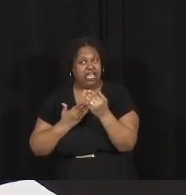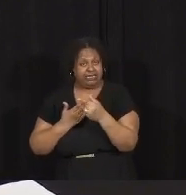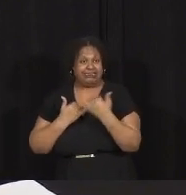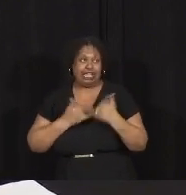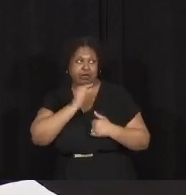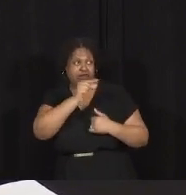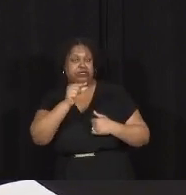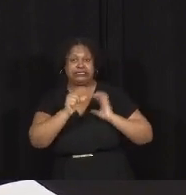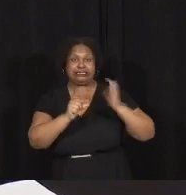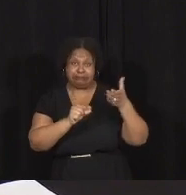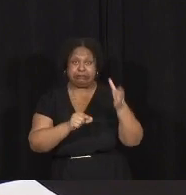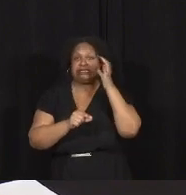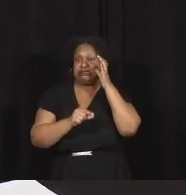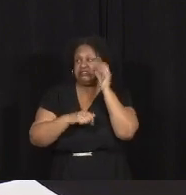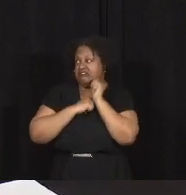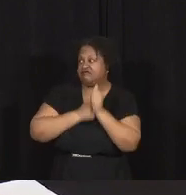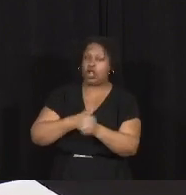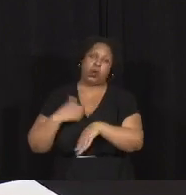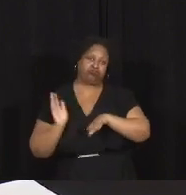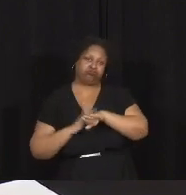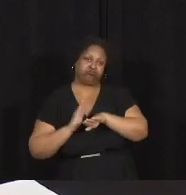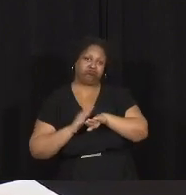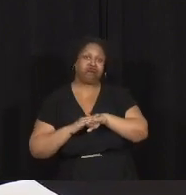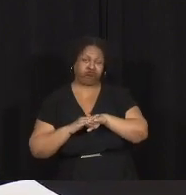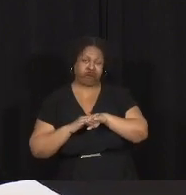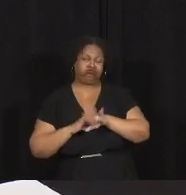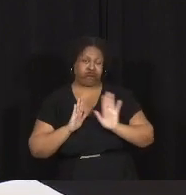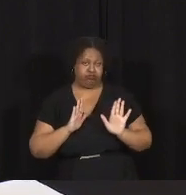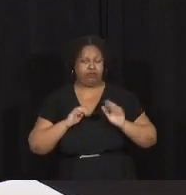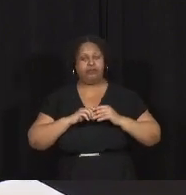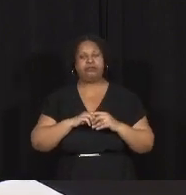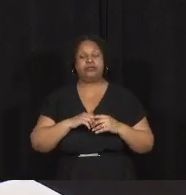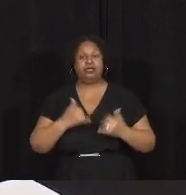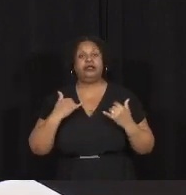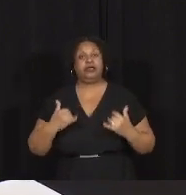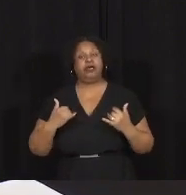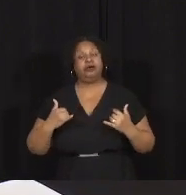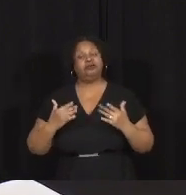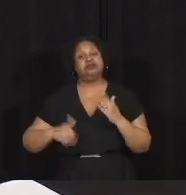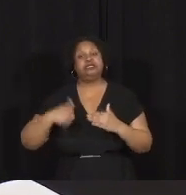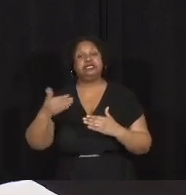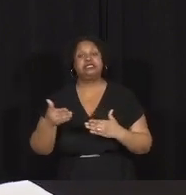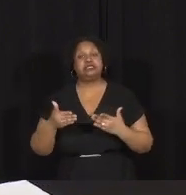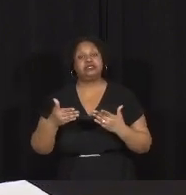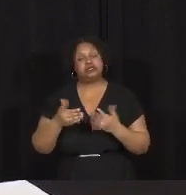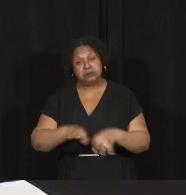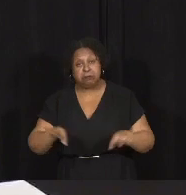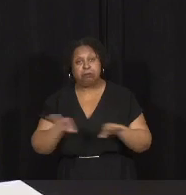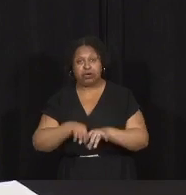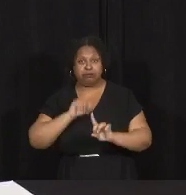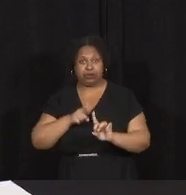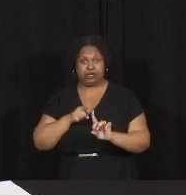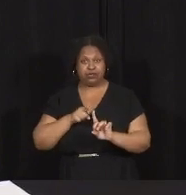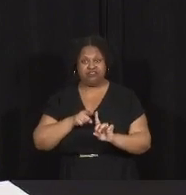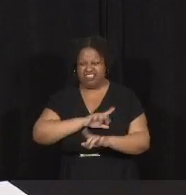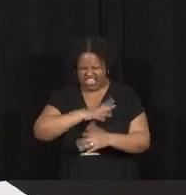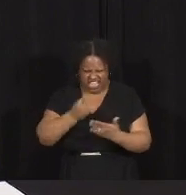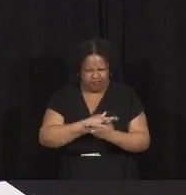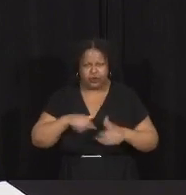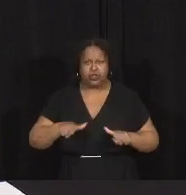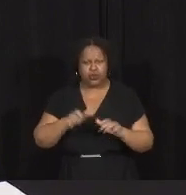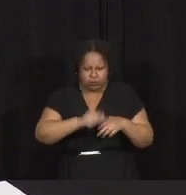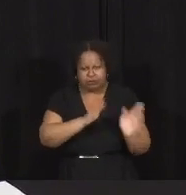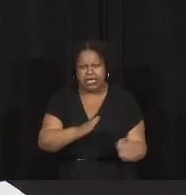point to the important issue of all of the preparedness work which has been going